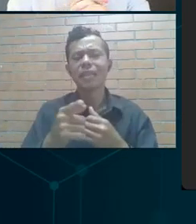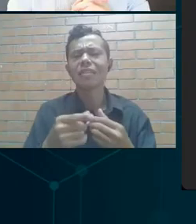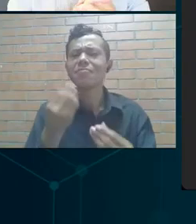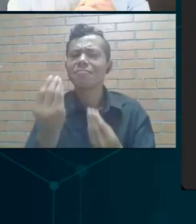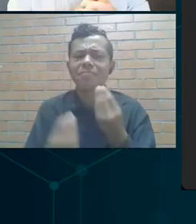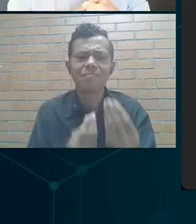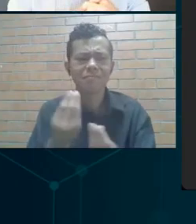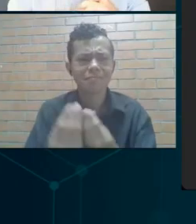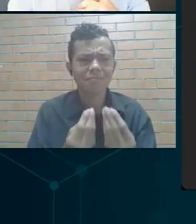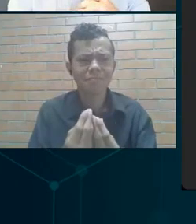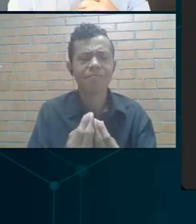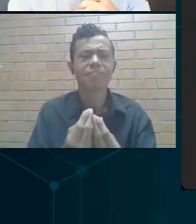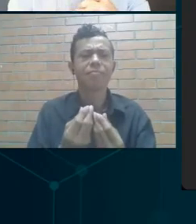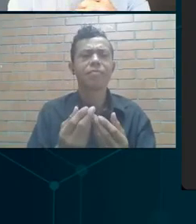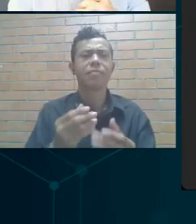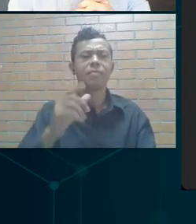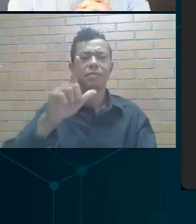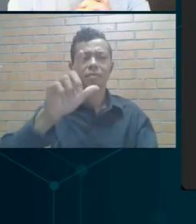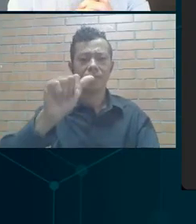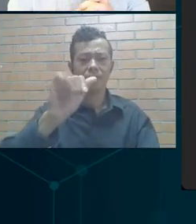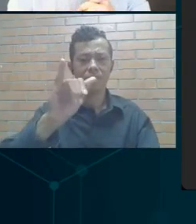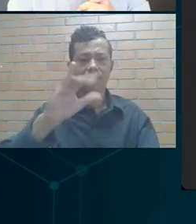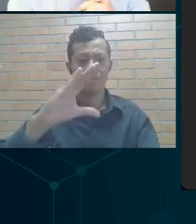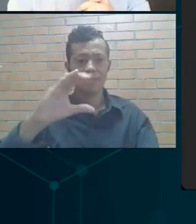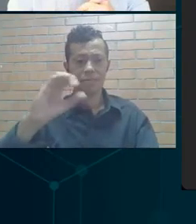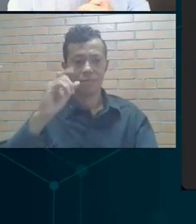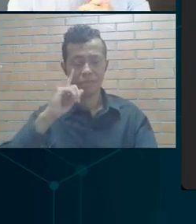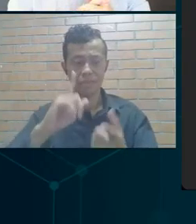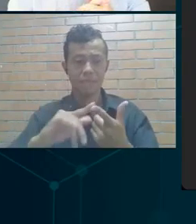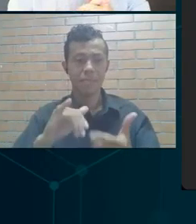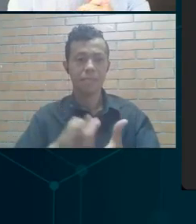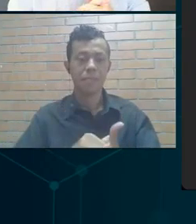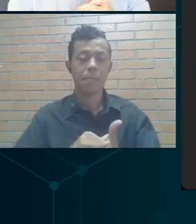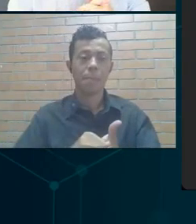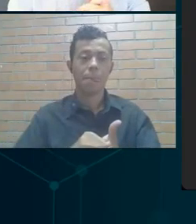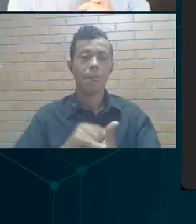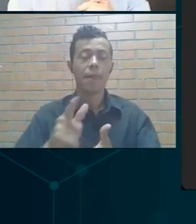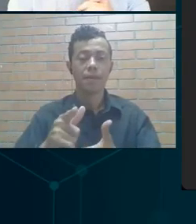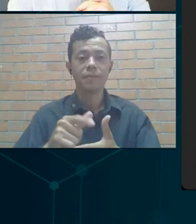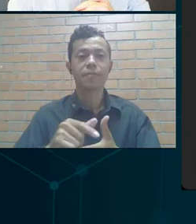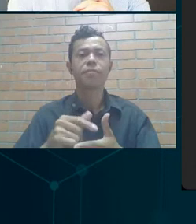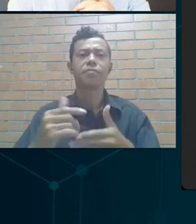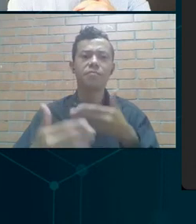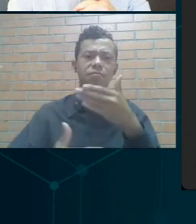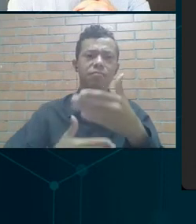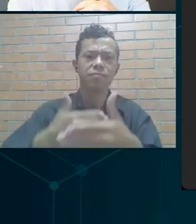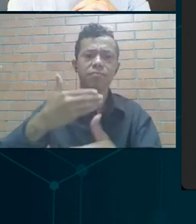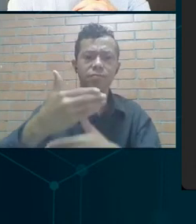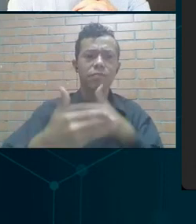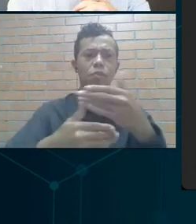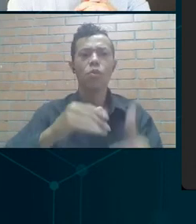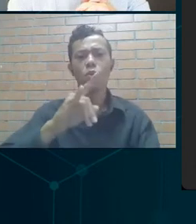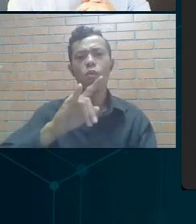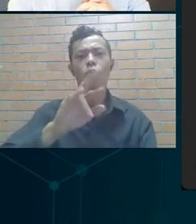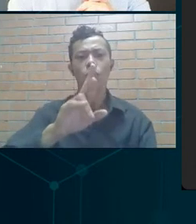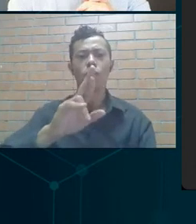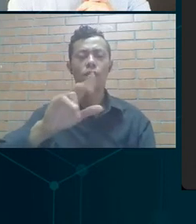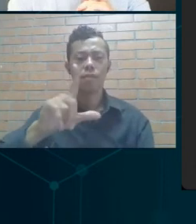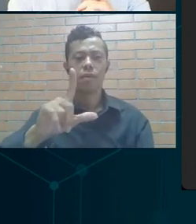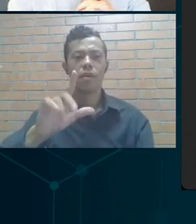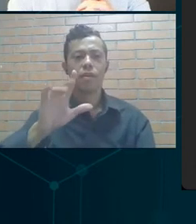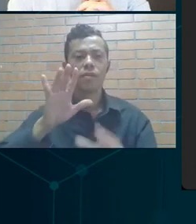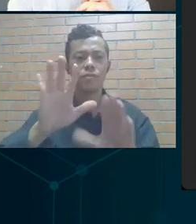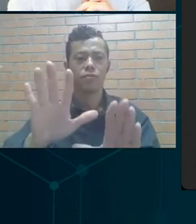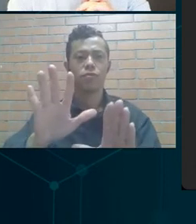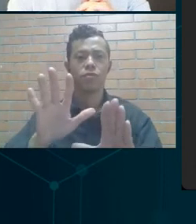of your company, it'll rate your website, how performant it is, and a lot